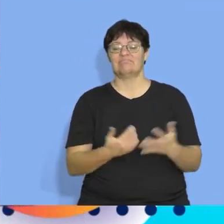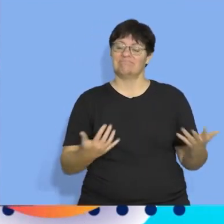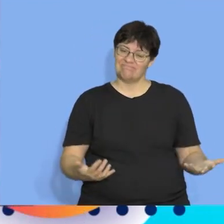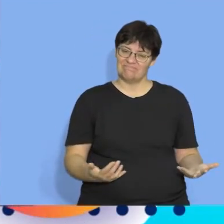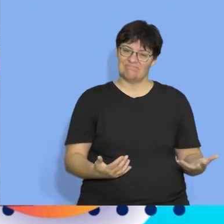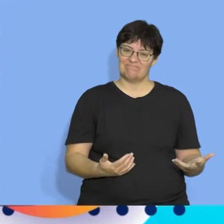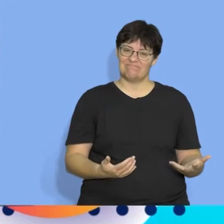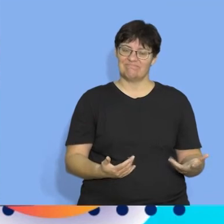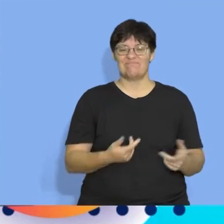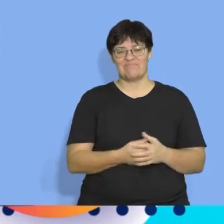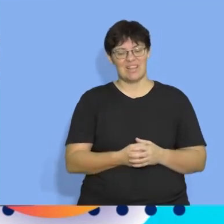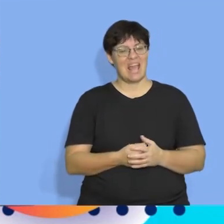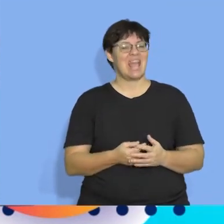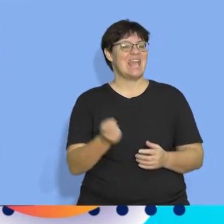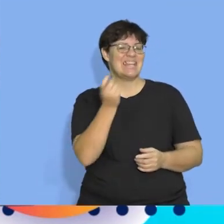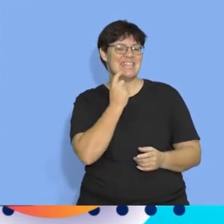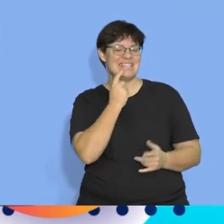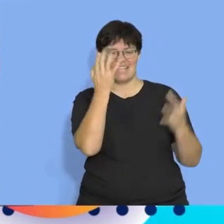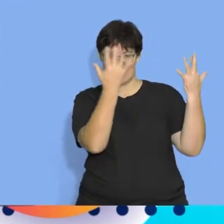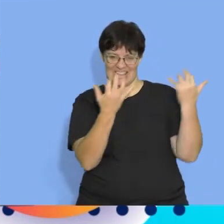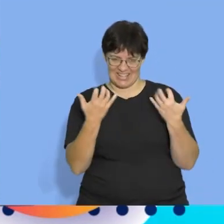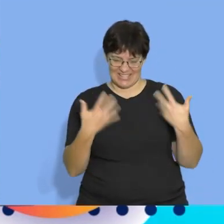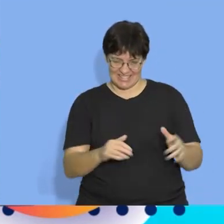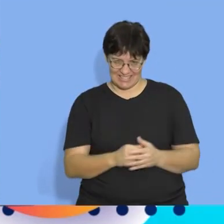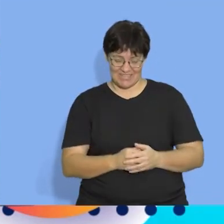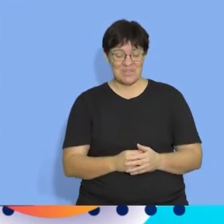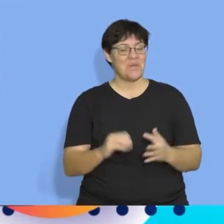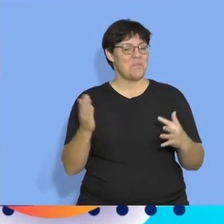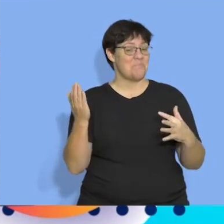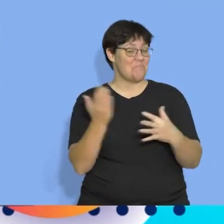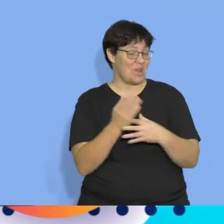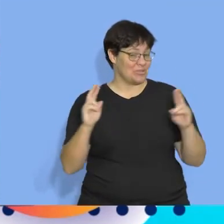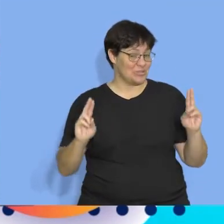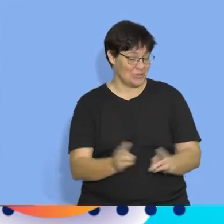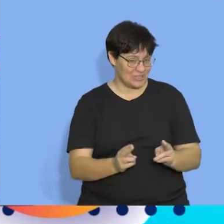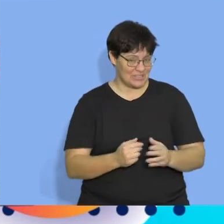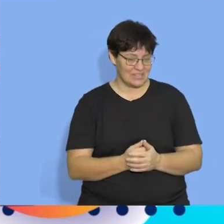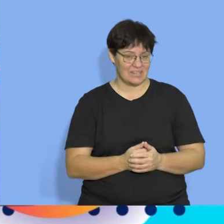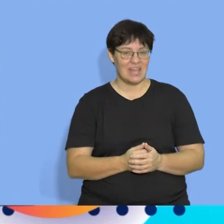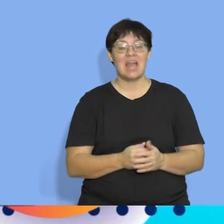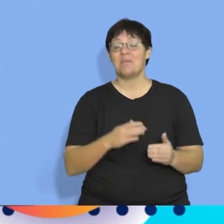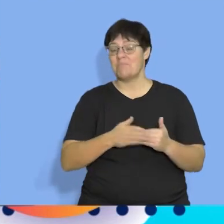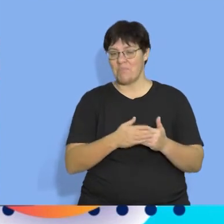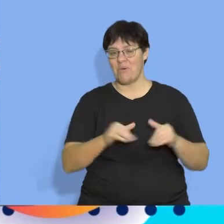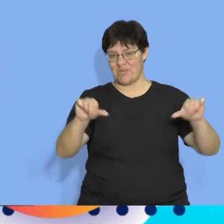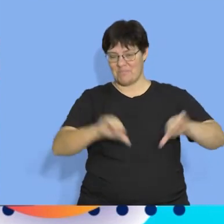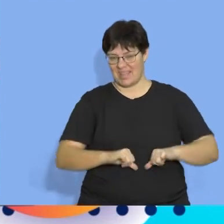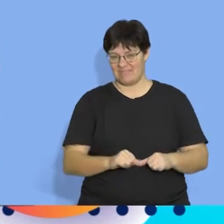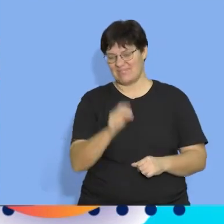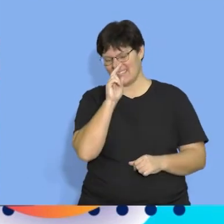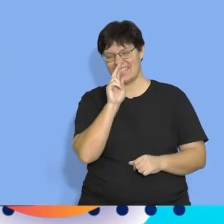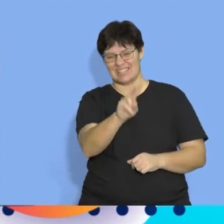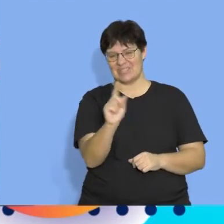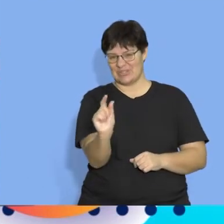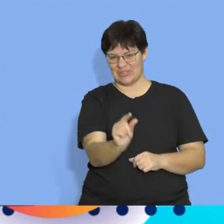that brings us to the end of some simpler calculations. We're going to take a short break, and then we'll do some more